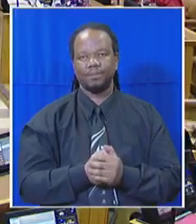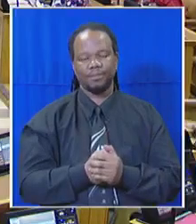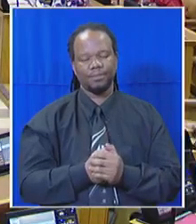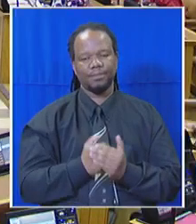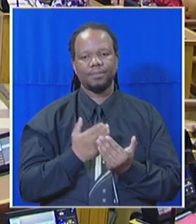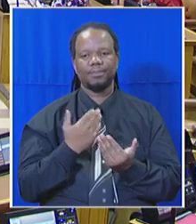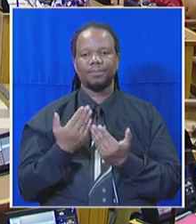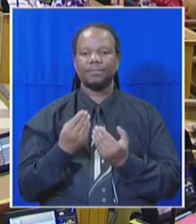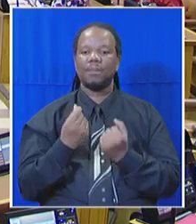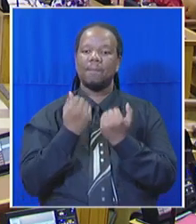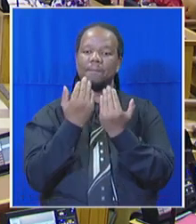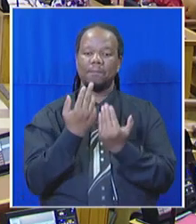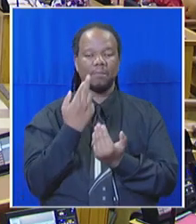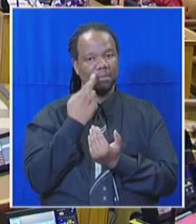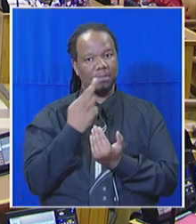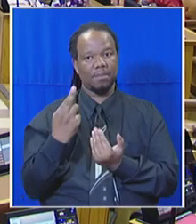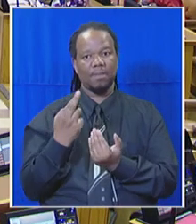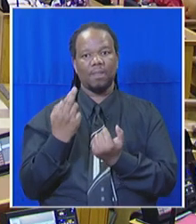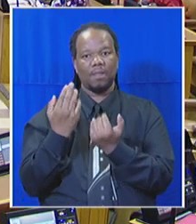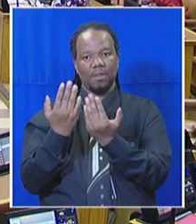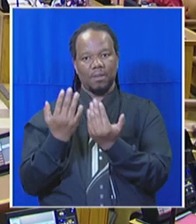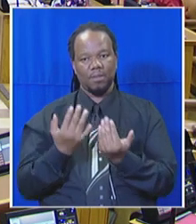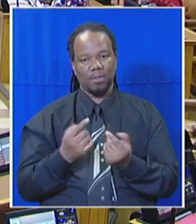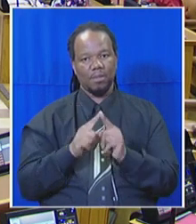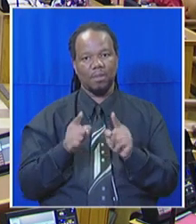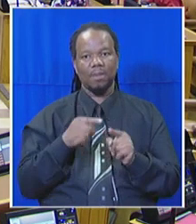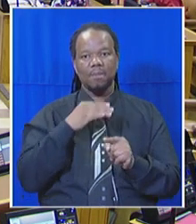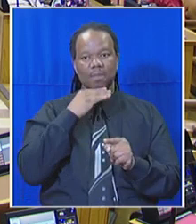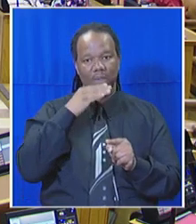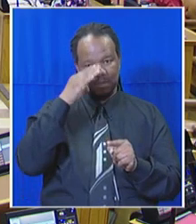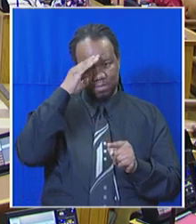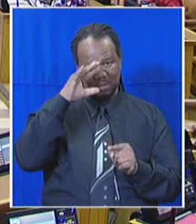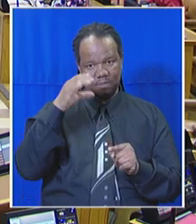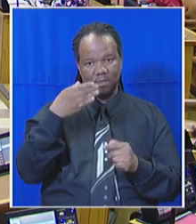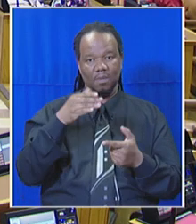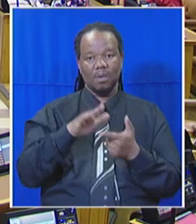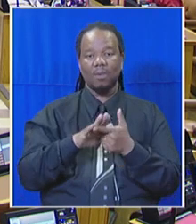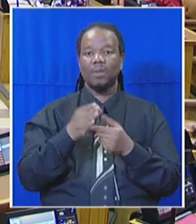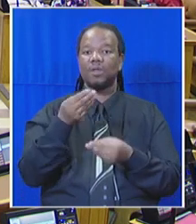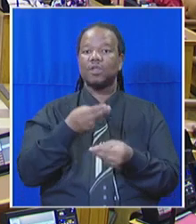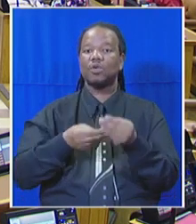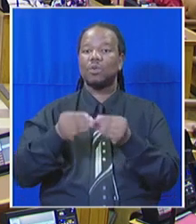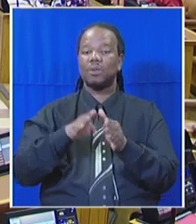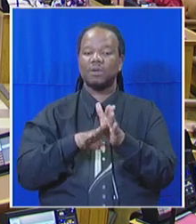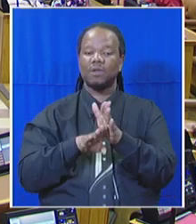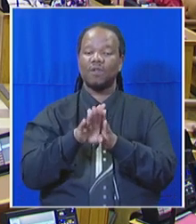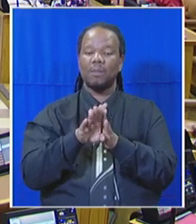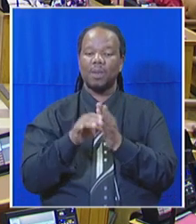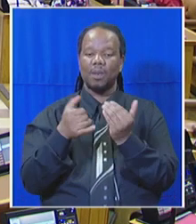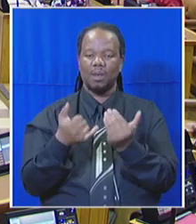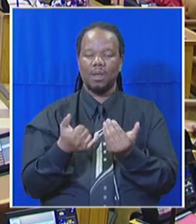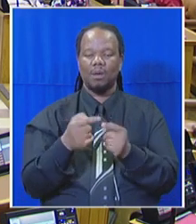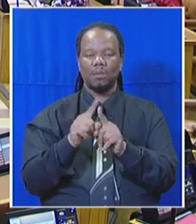Consideration of budgetary review and recommendation report of Portfolio Committee on Economic Development. I now recognize the Chief